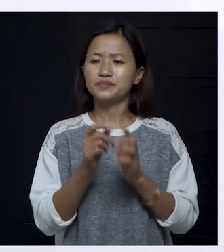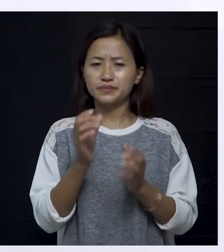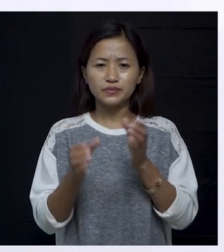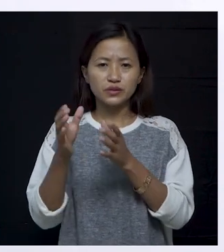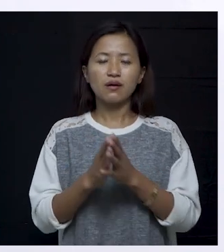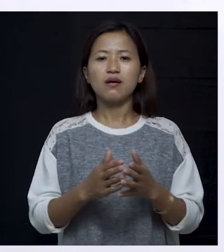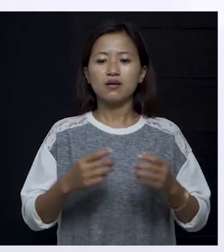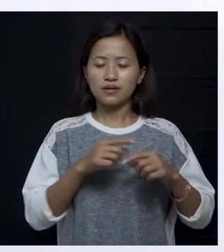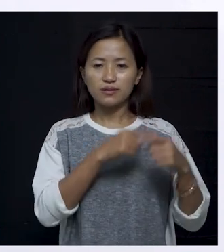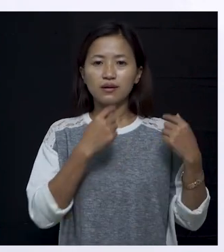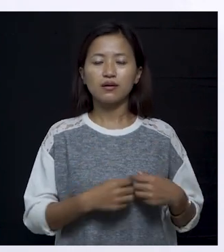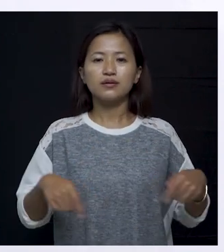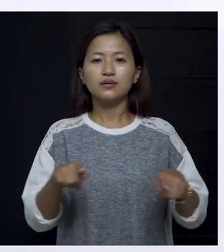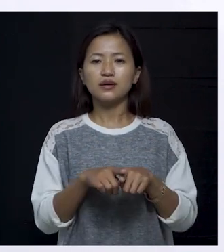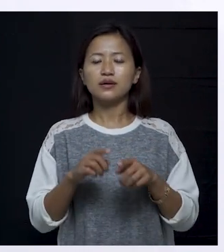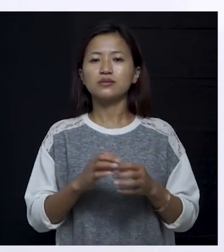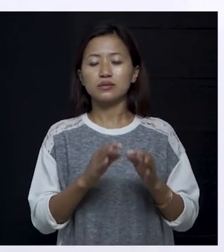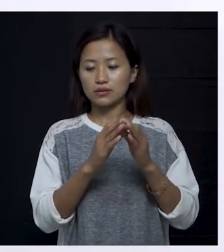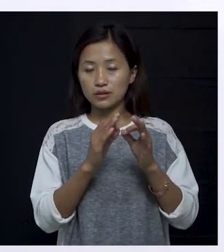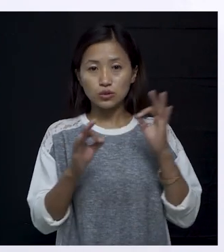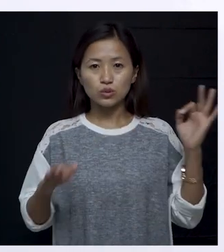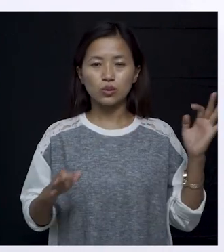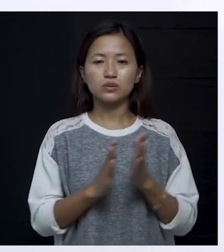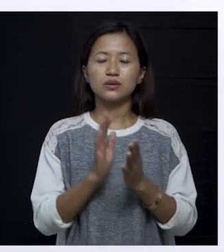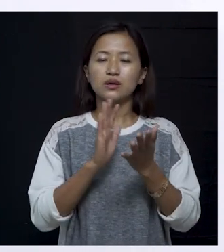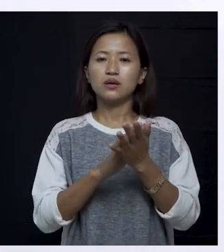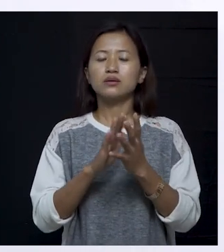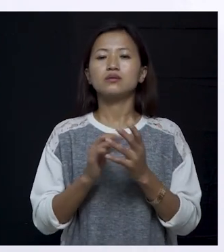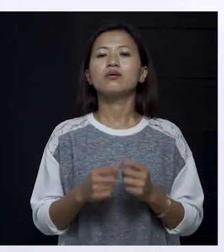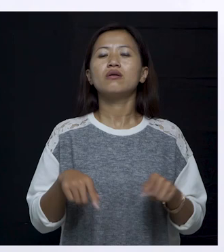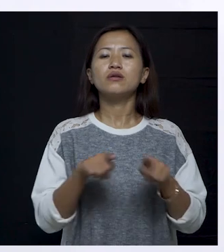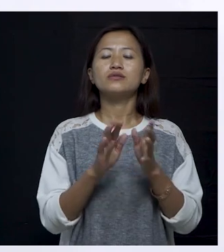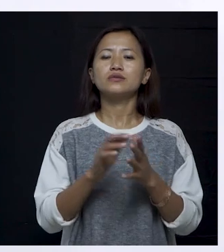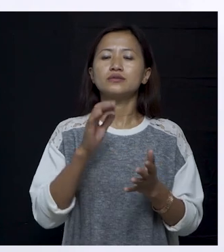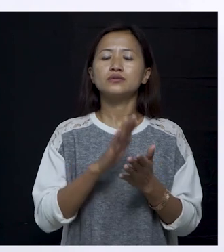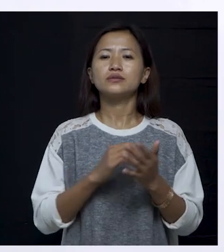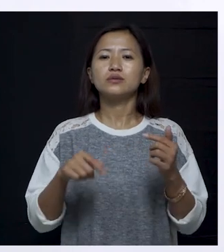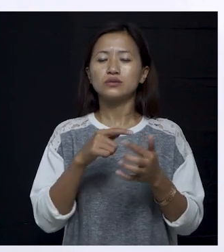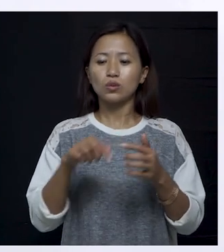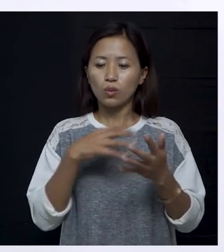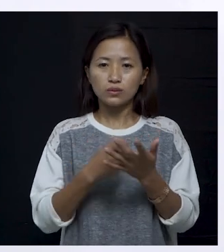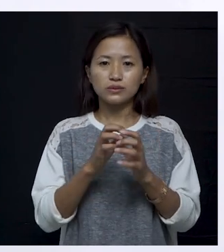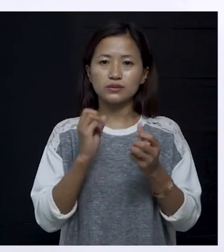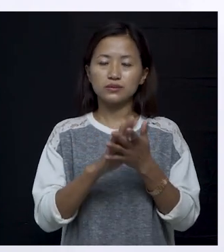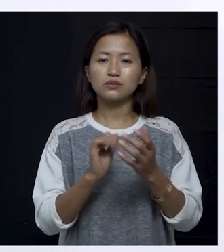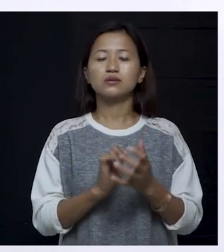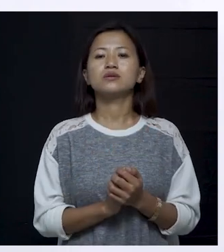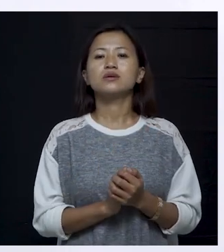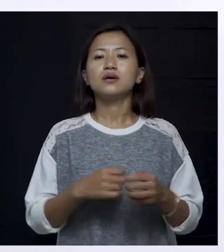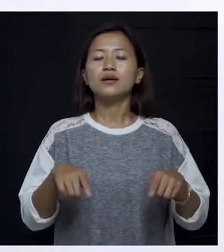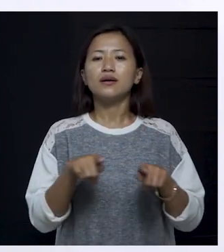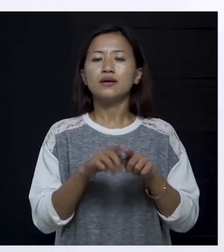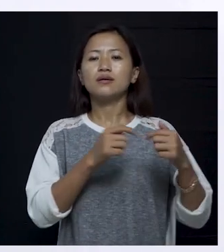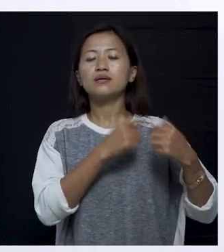and soul of the constitution, okay? The right to constitutional remedies is also known as the